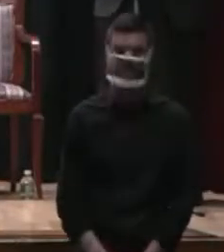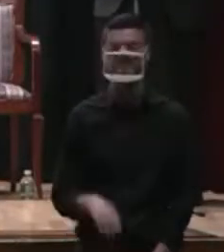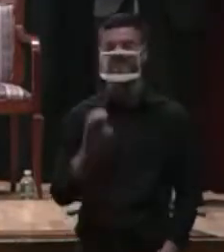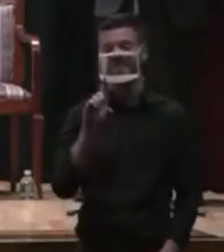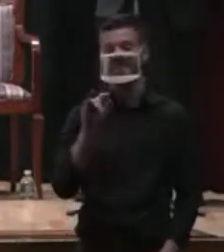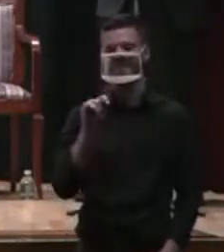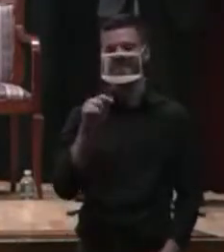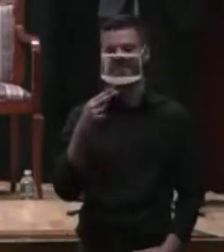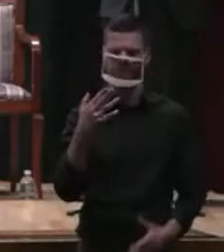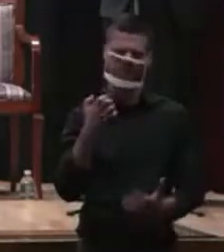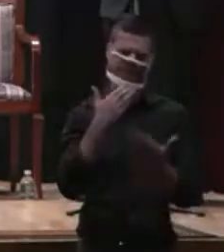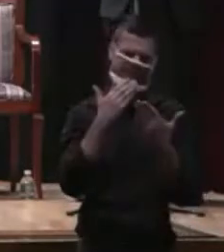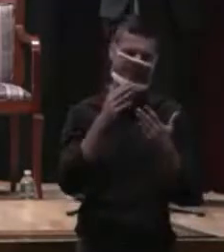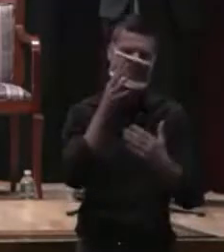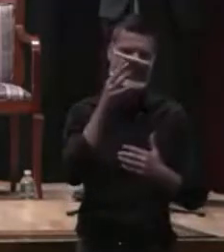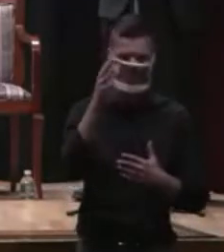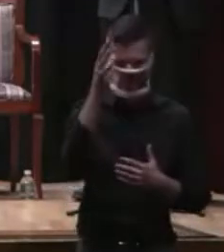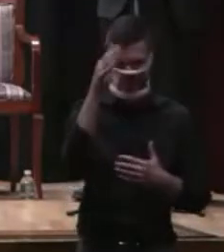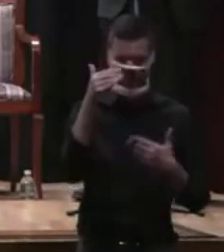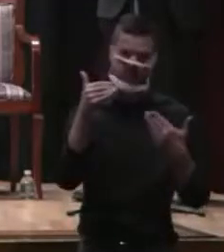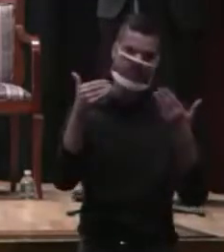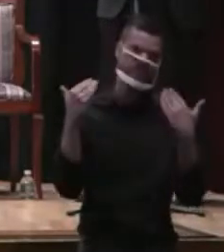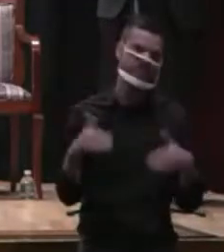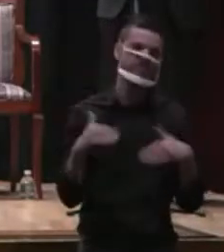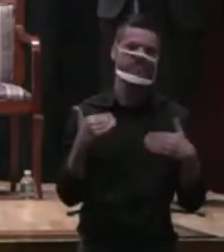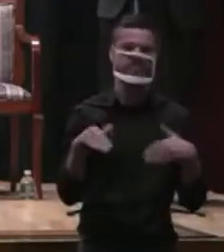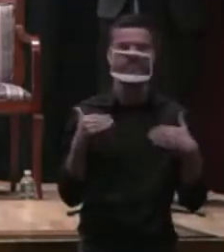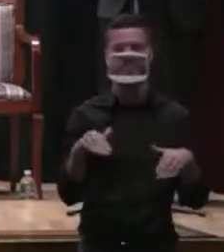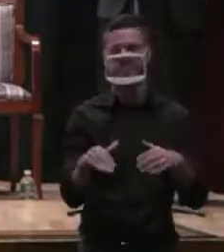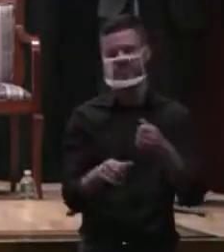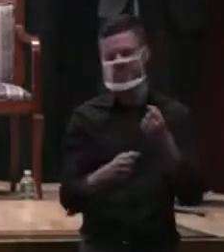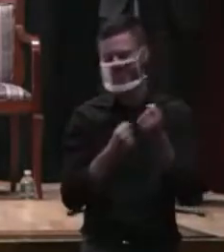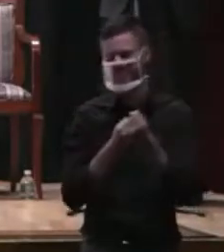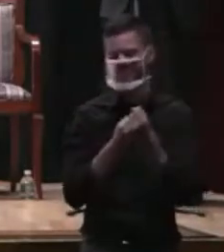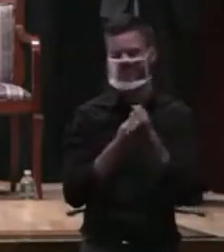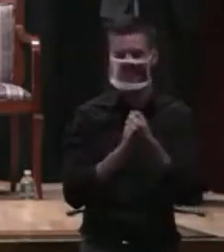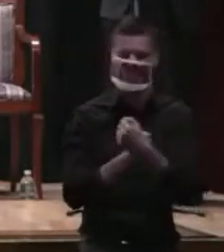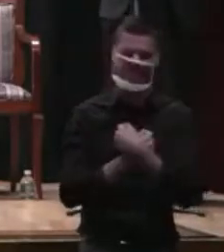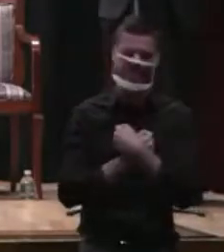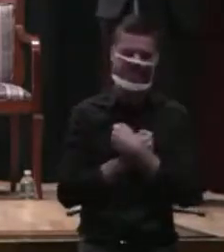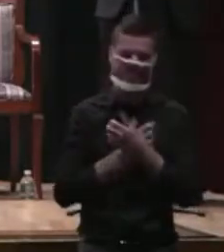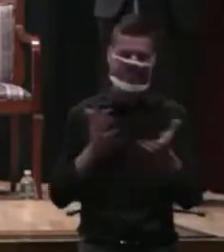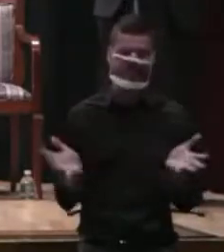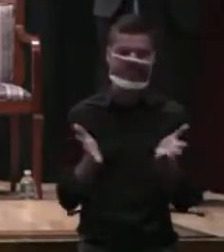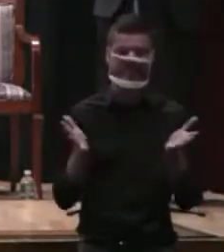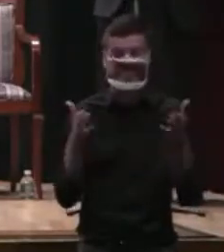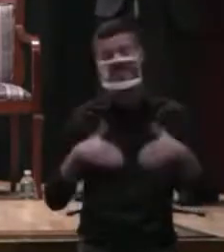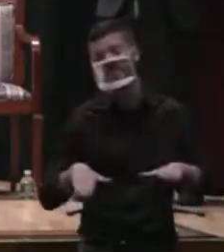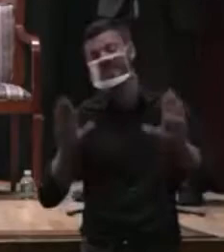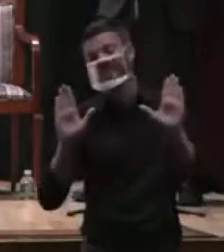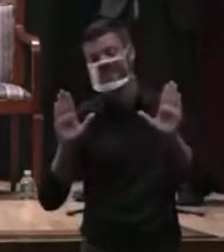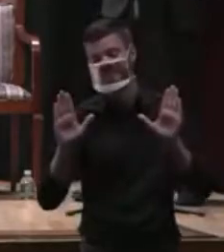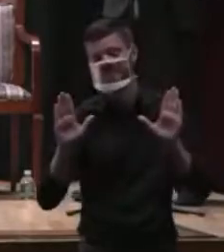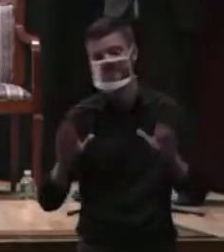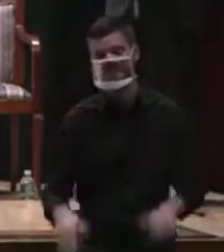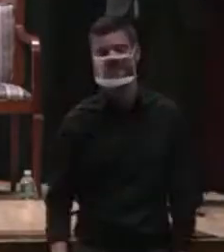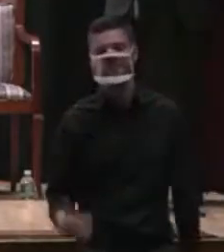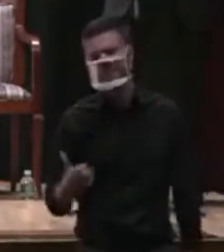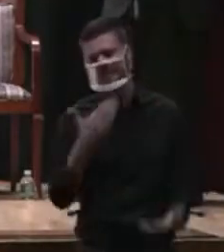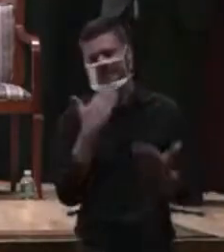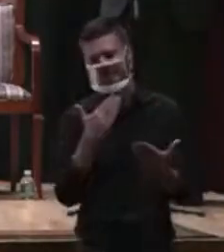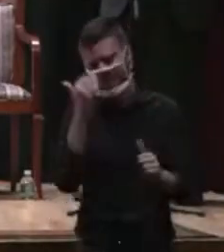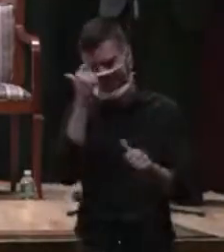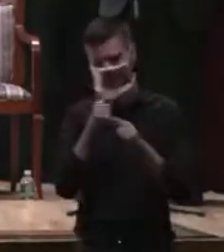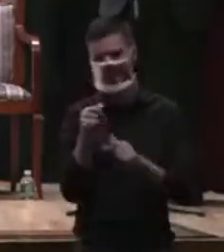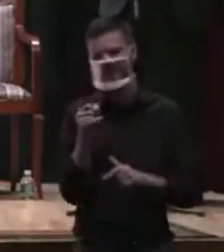Edith would like to thank her parents for their immense unconditional love, encouragement, and sacrifices, She would like to thank her brother,